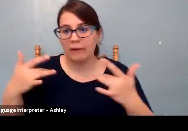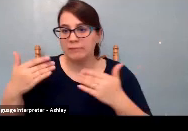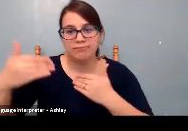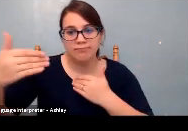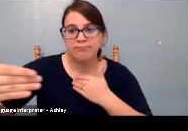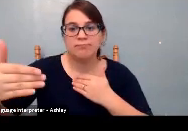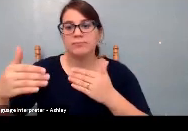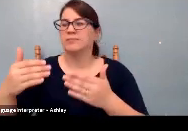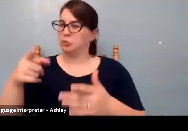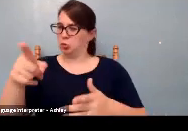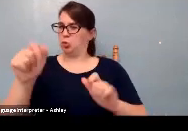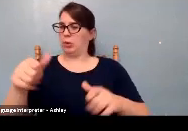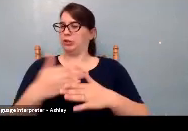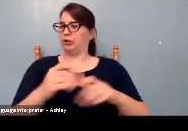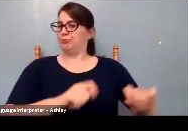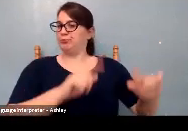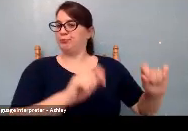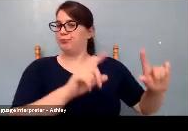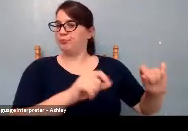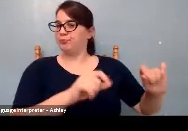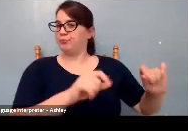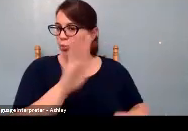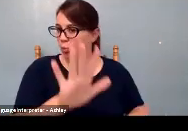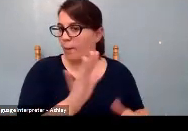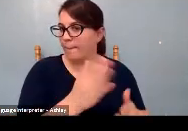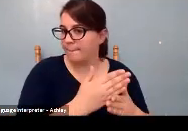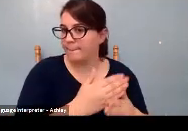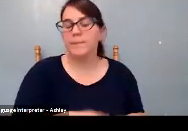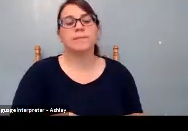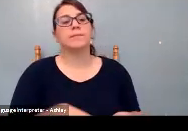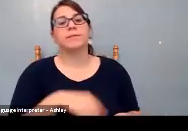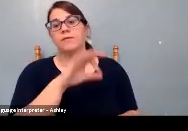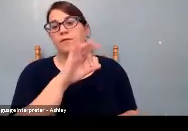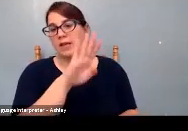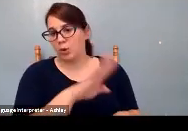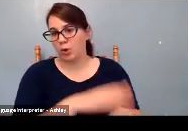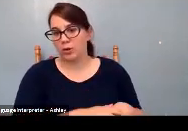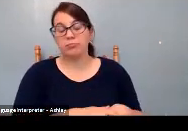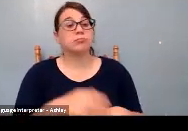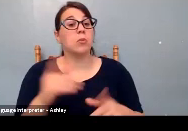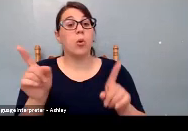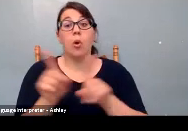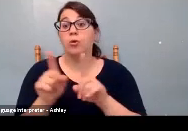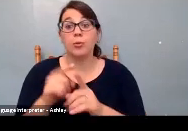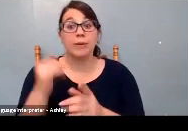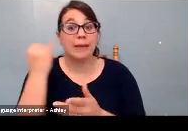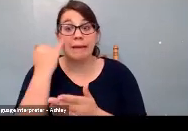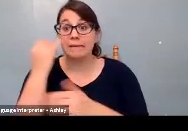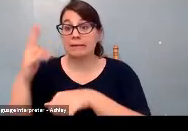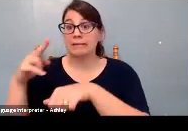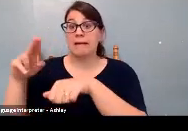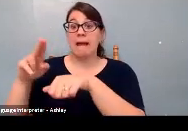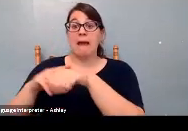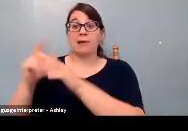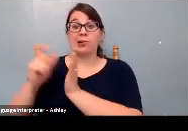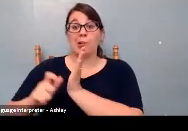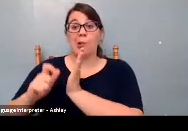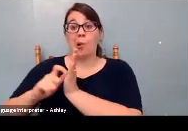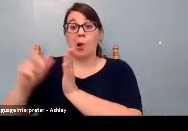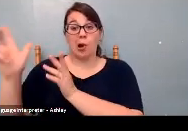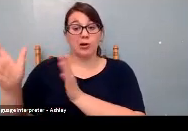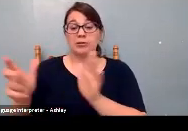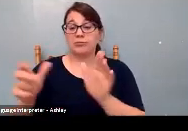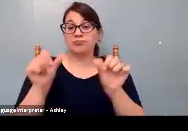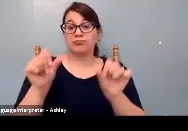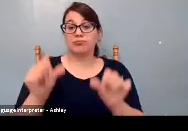those. We also post testimonials, and if there's any relative national articles that include valuable information